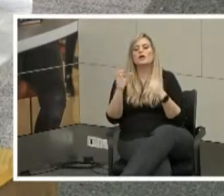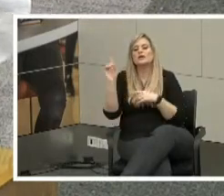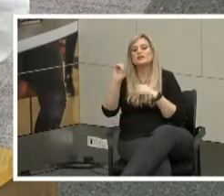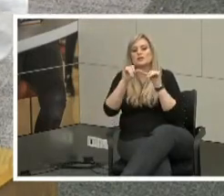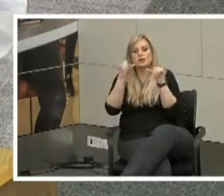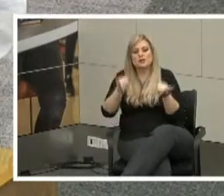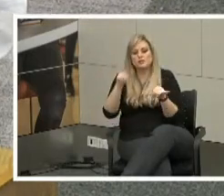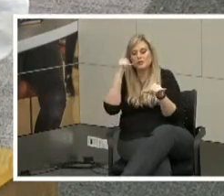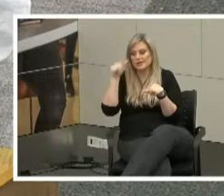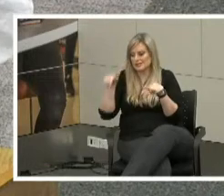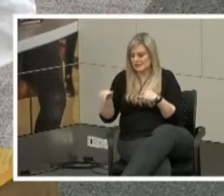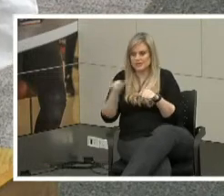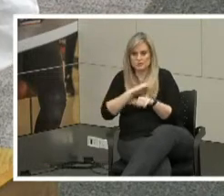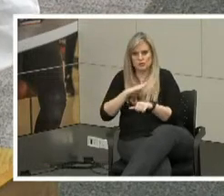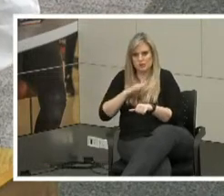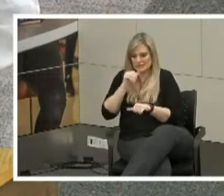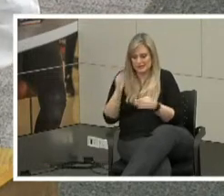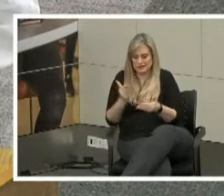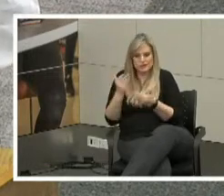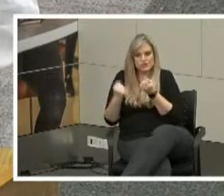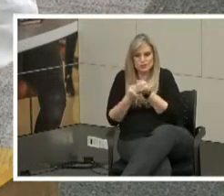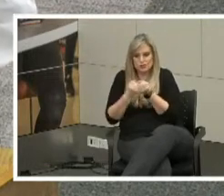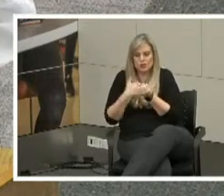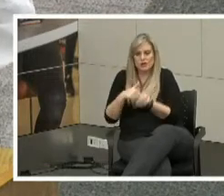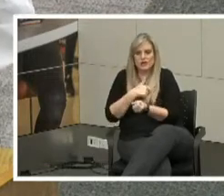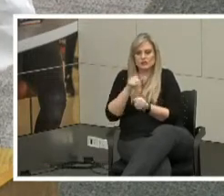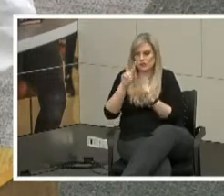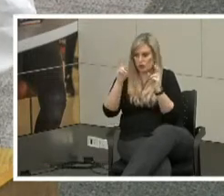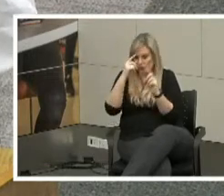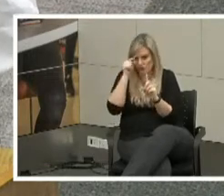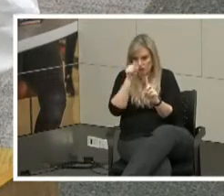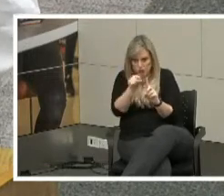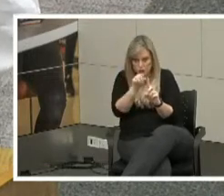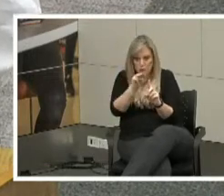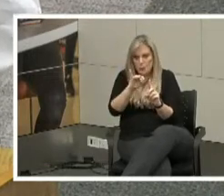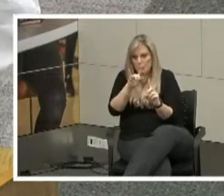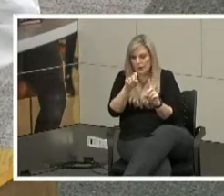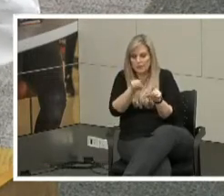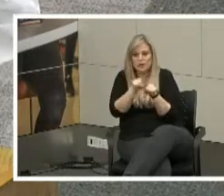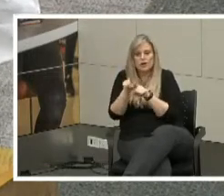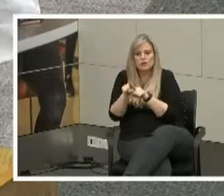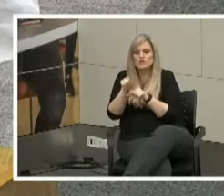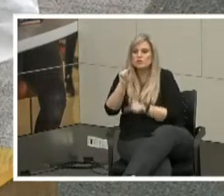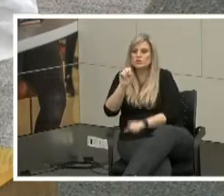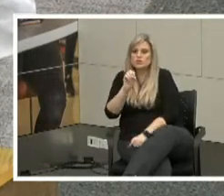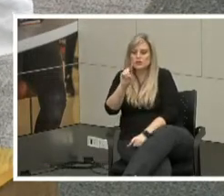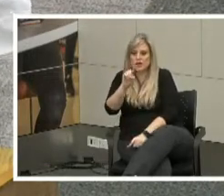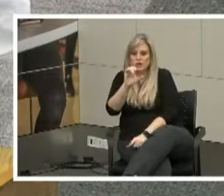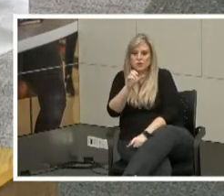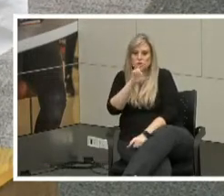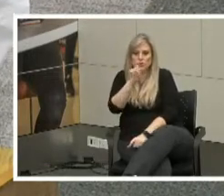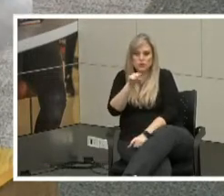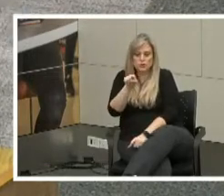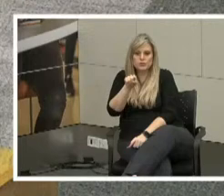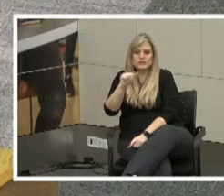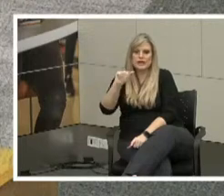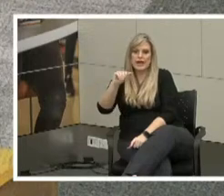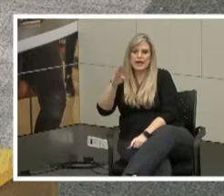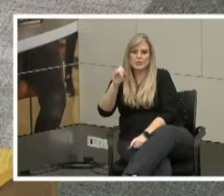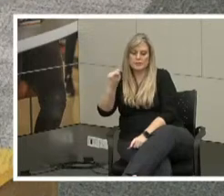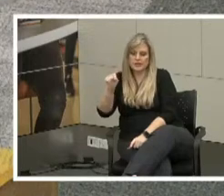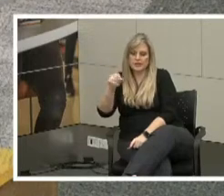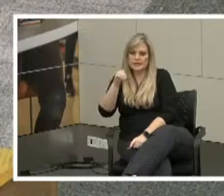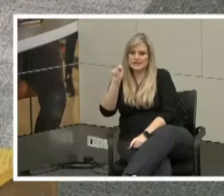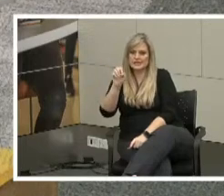longer here to support support us so here's a quote for not only you Mike miles but to Ted Cruz Greg Abbot and the tea the